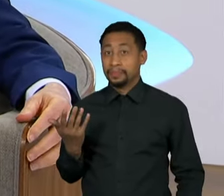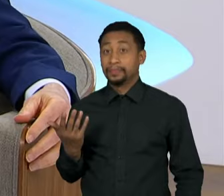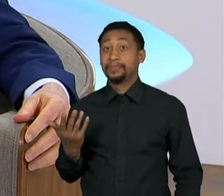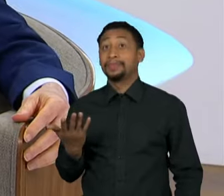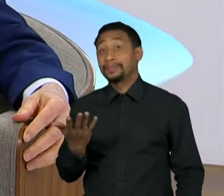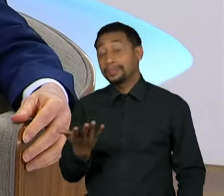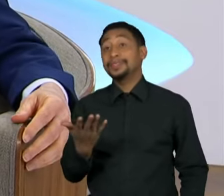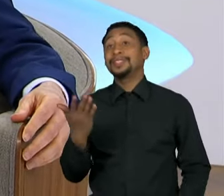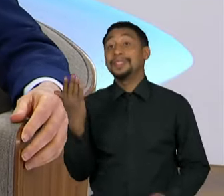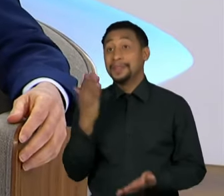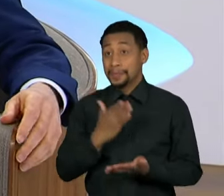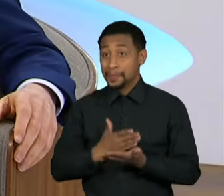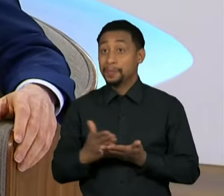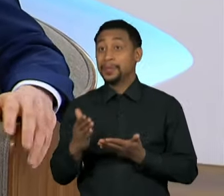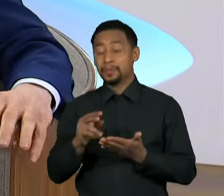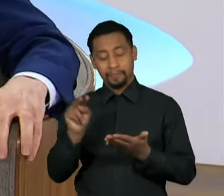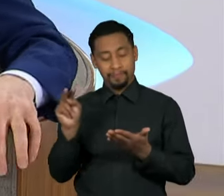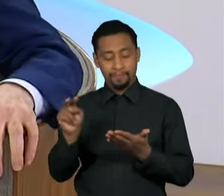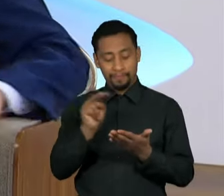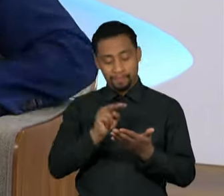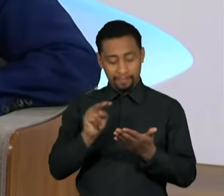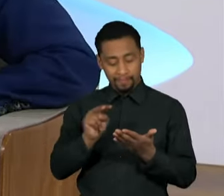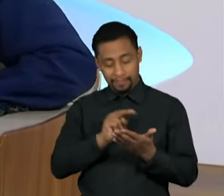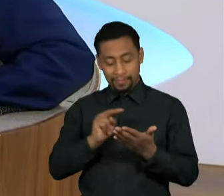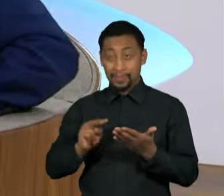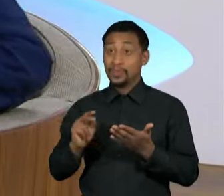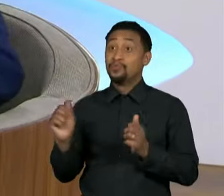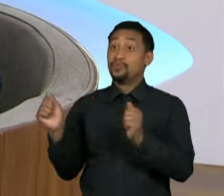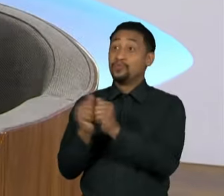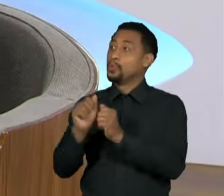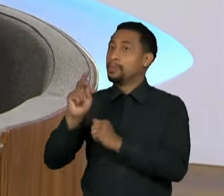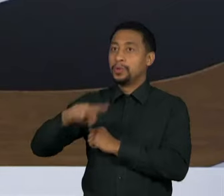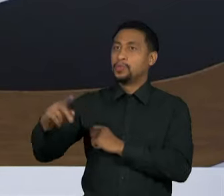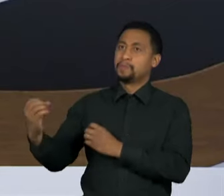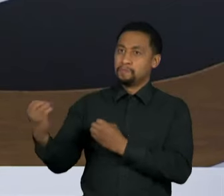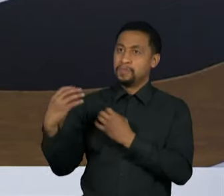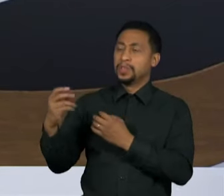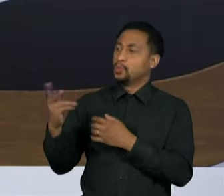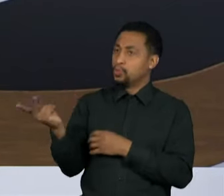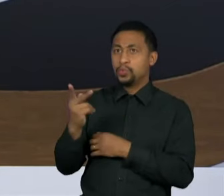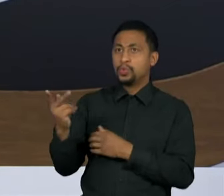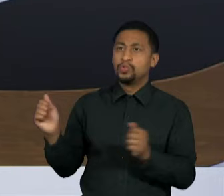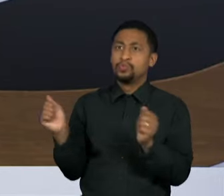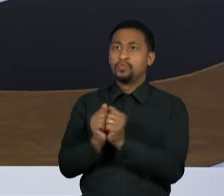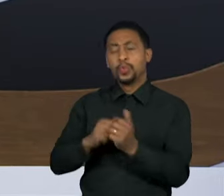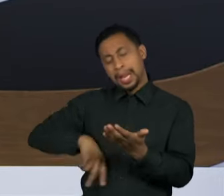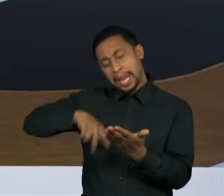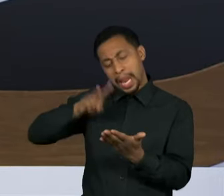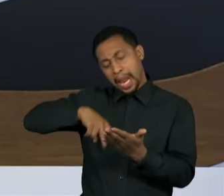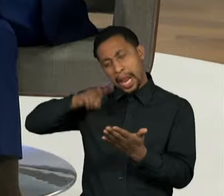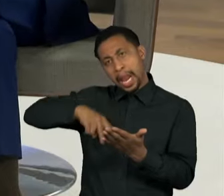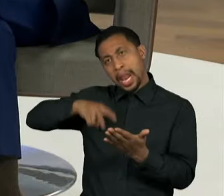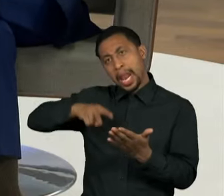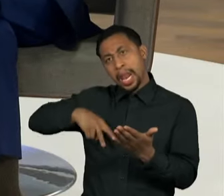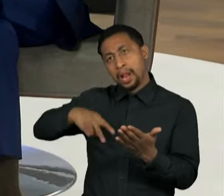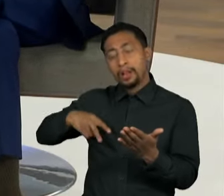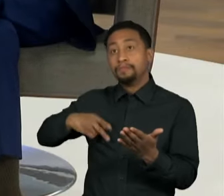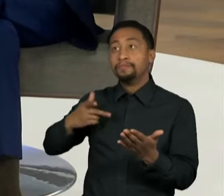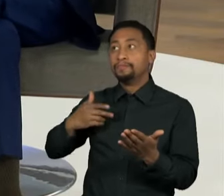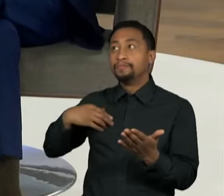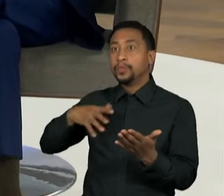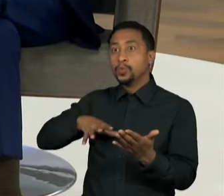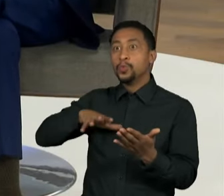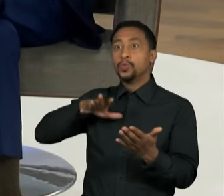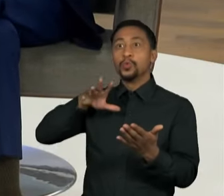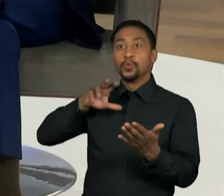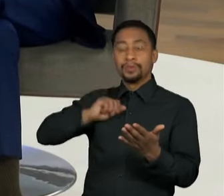began to teach him to read, and together they read Plato. And Reginaldo became a kind